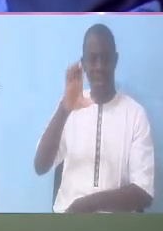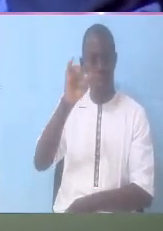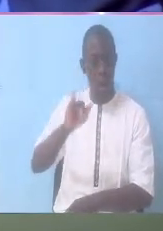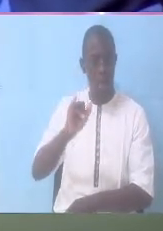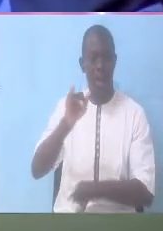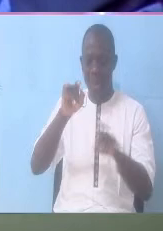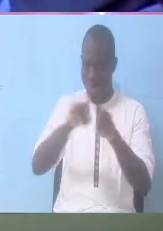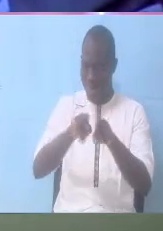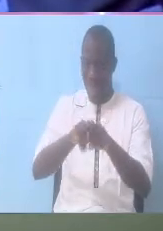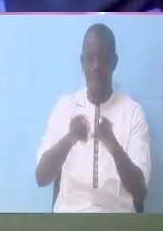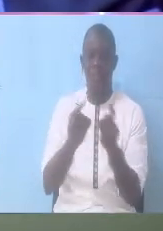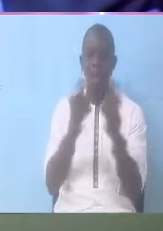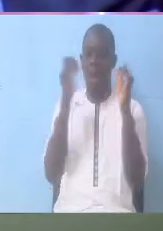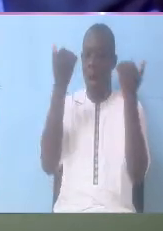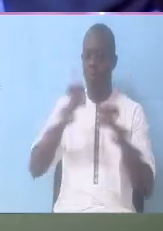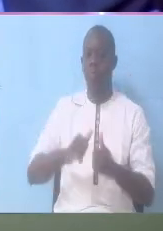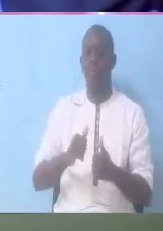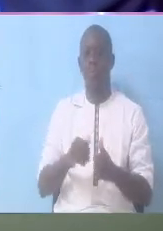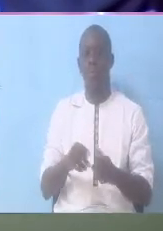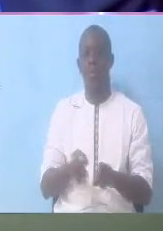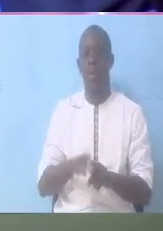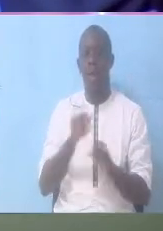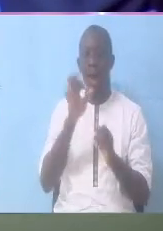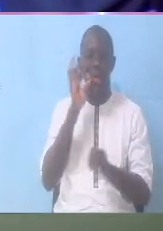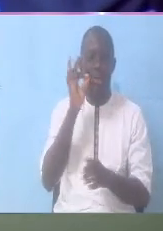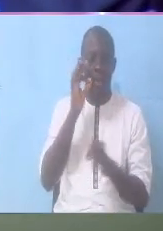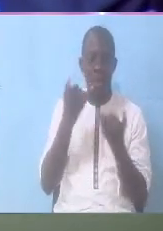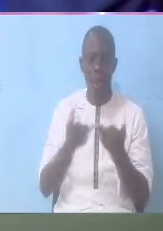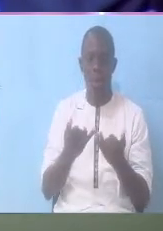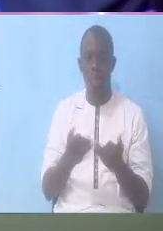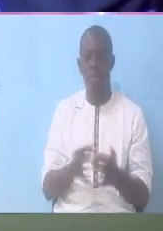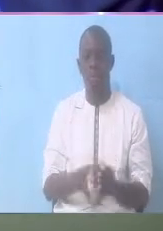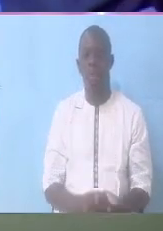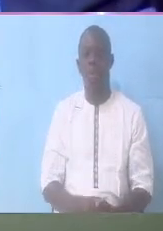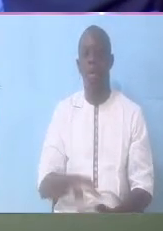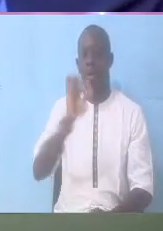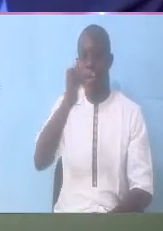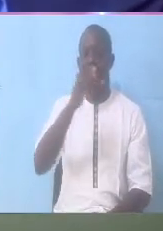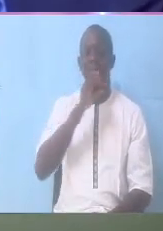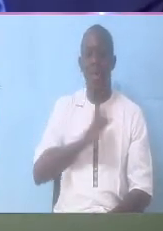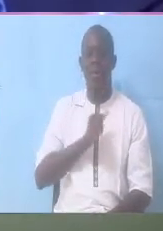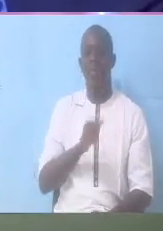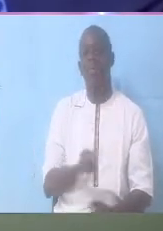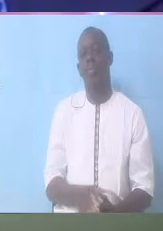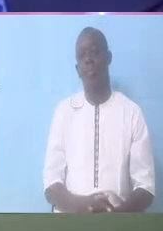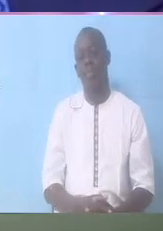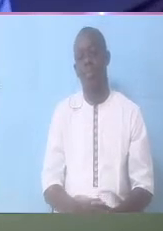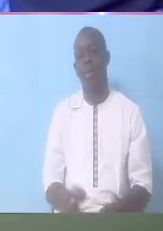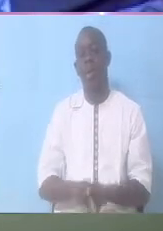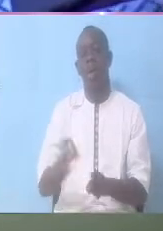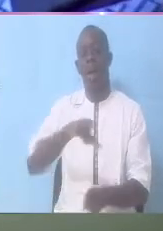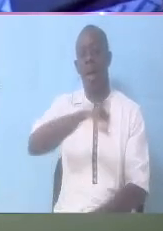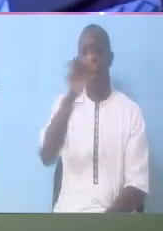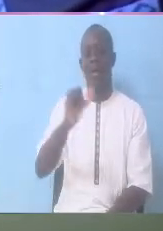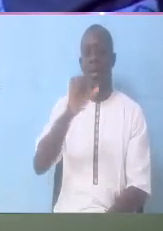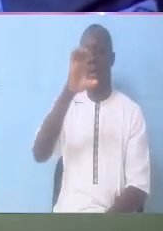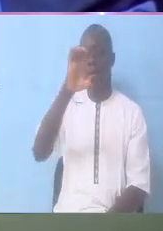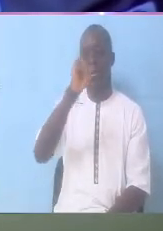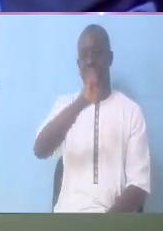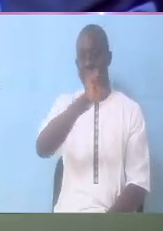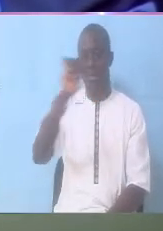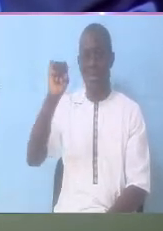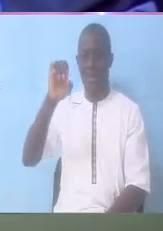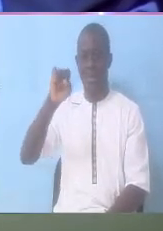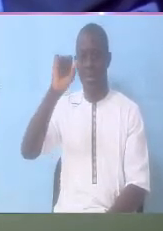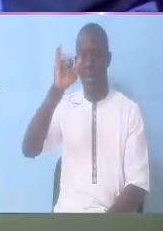Masi Jamme, yes, sir. Could you answer now? Yes, sir. And then, sir, I was